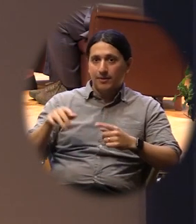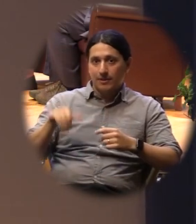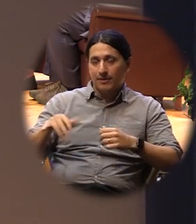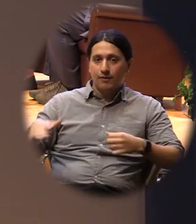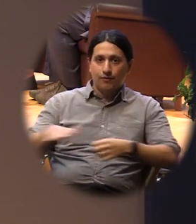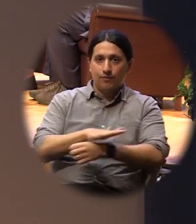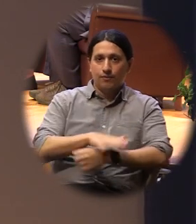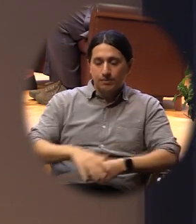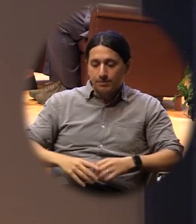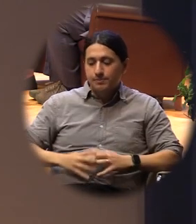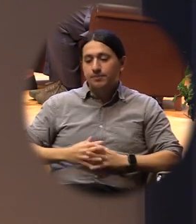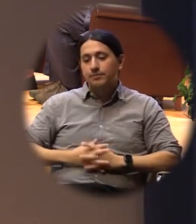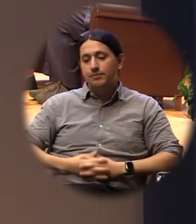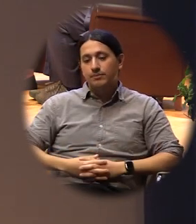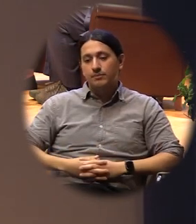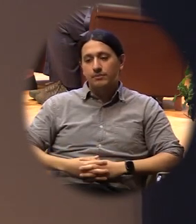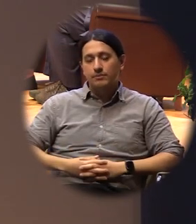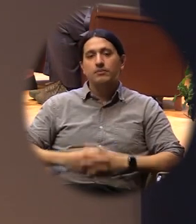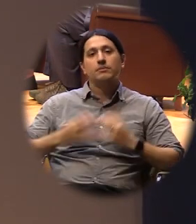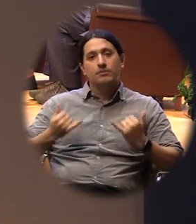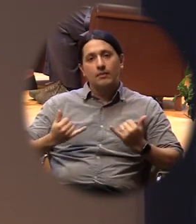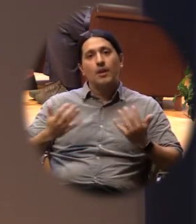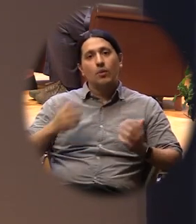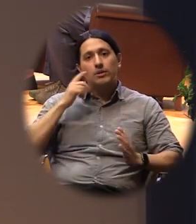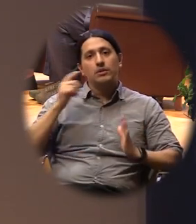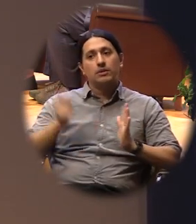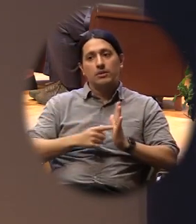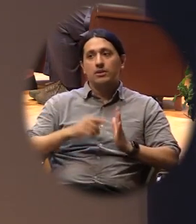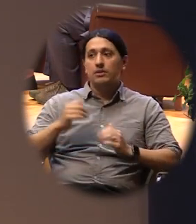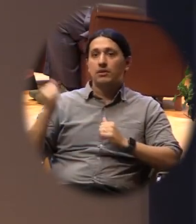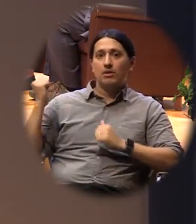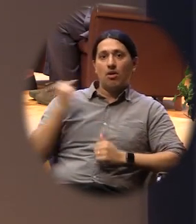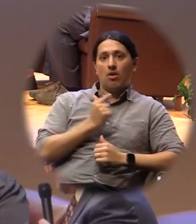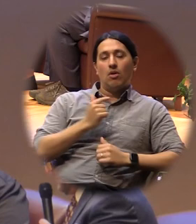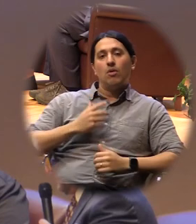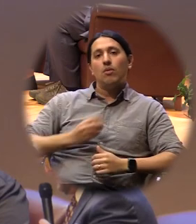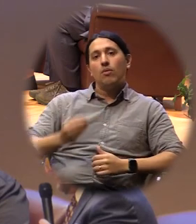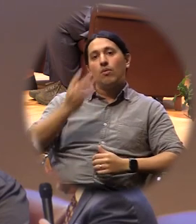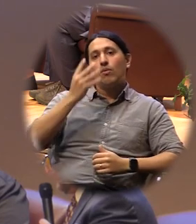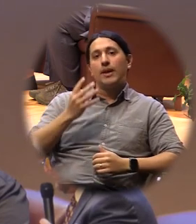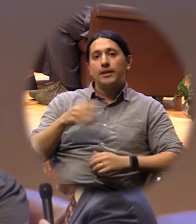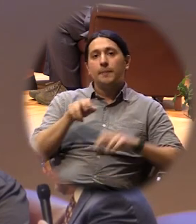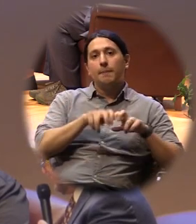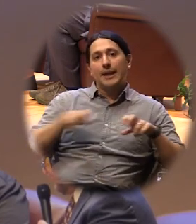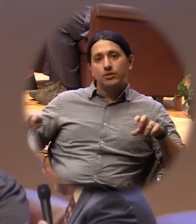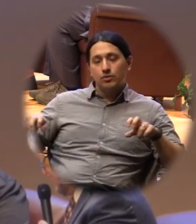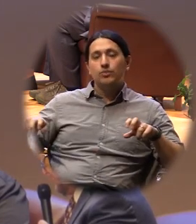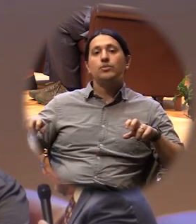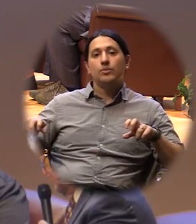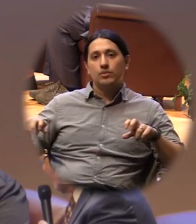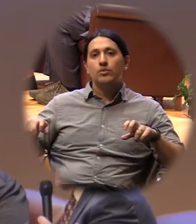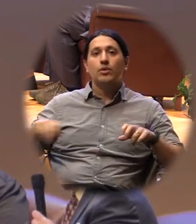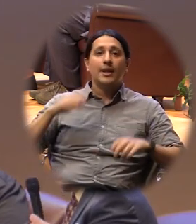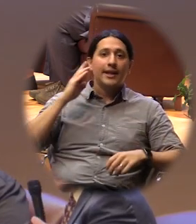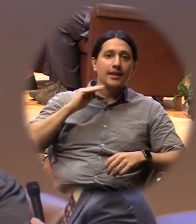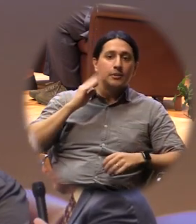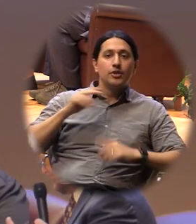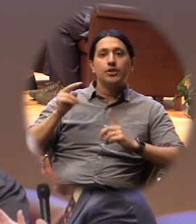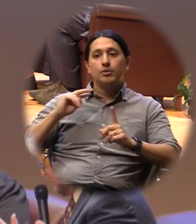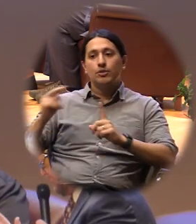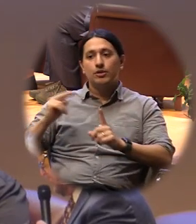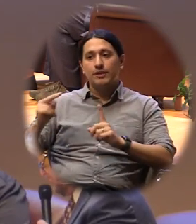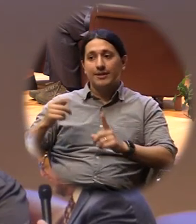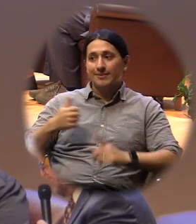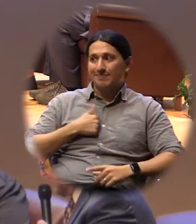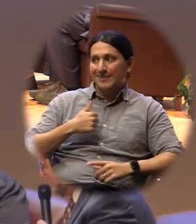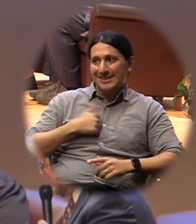I do want to acknowledge that this is an all-white panel. And the experiences and perspectives, and I was the organizer,